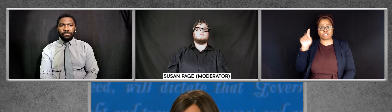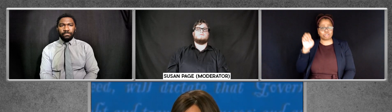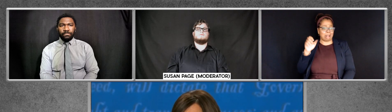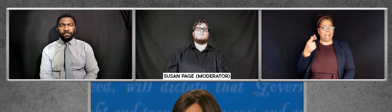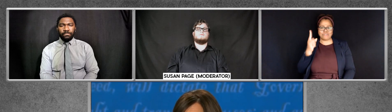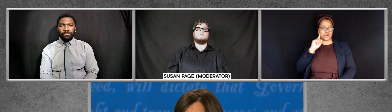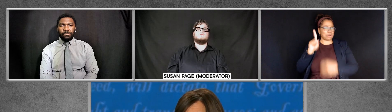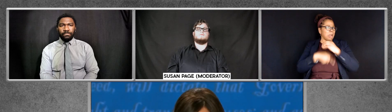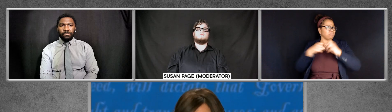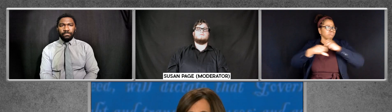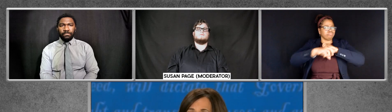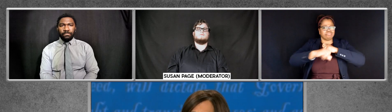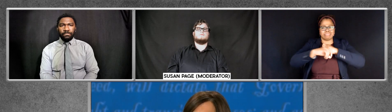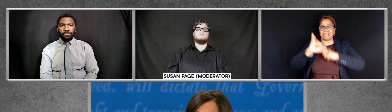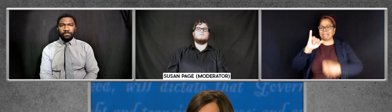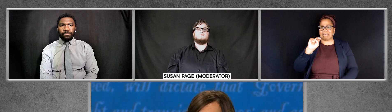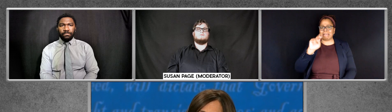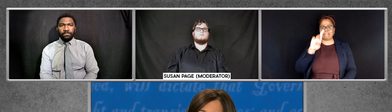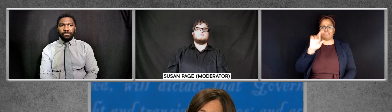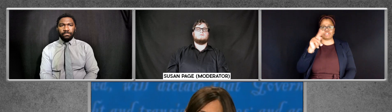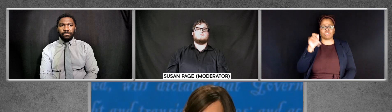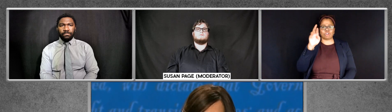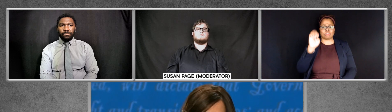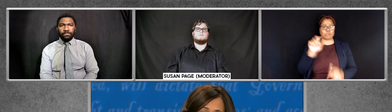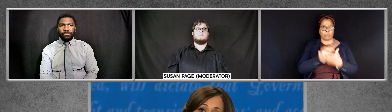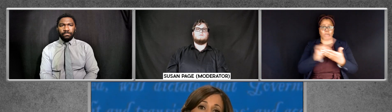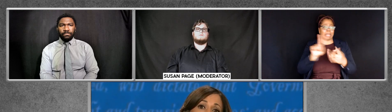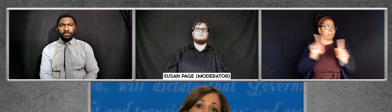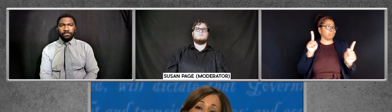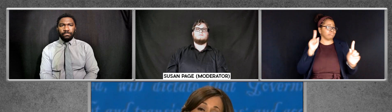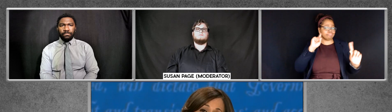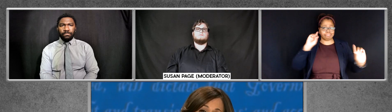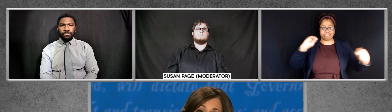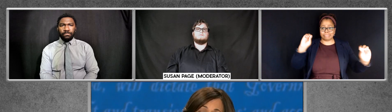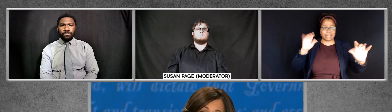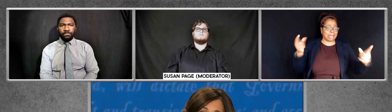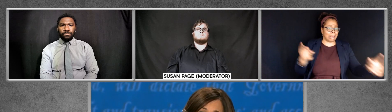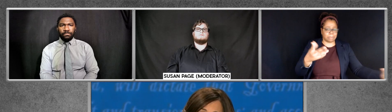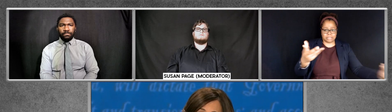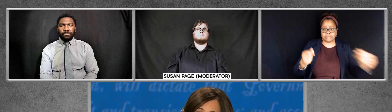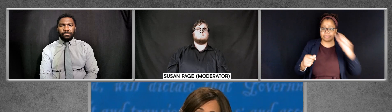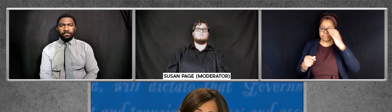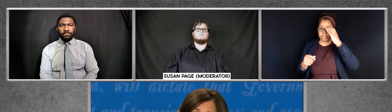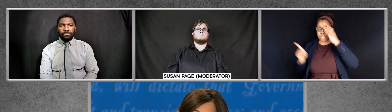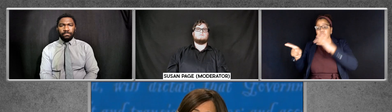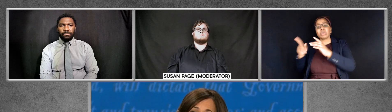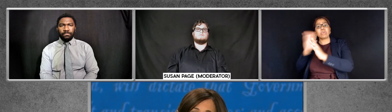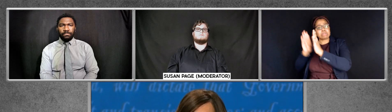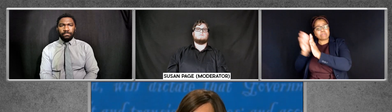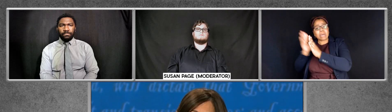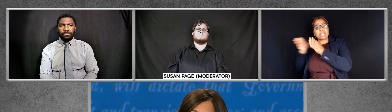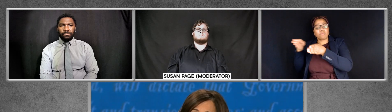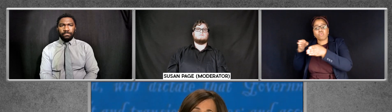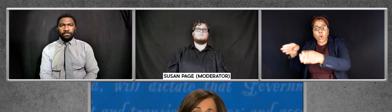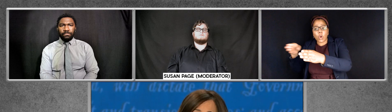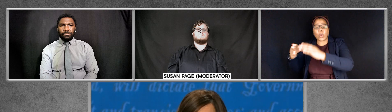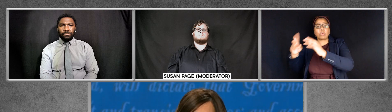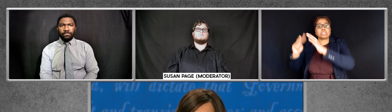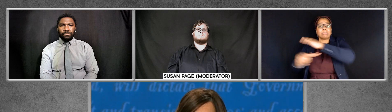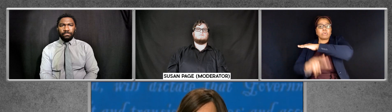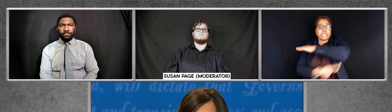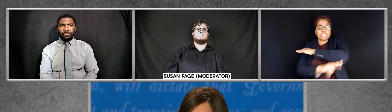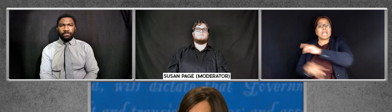ever happened. But Joe Biden will do that. He'll invest in infrastructure. It's about upgrading our roads and bridges, but also investing in clean energy and